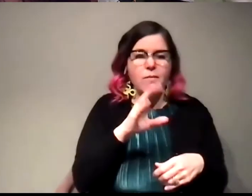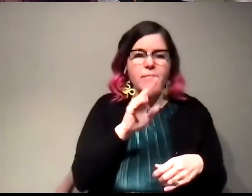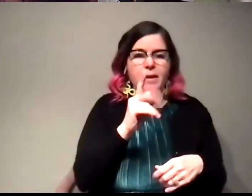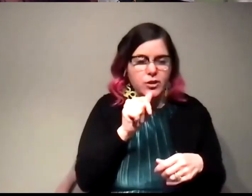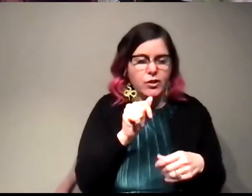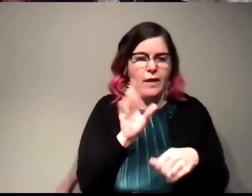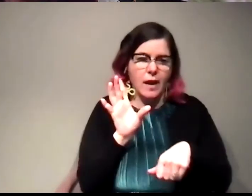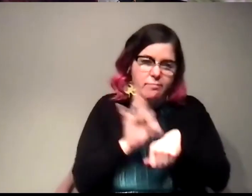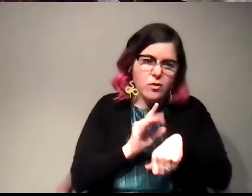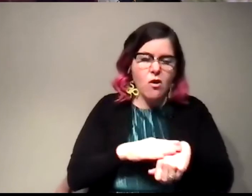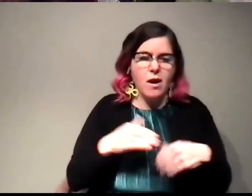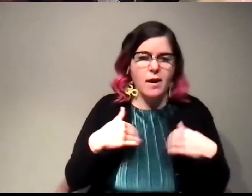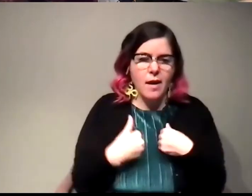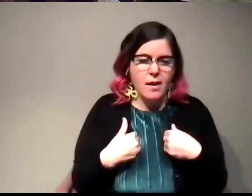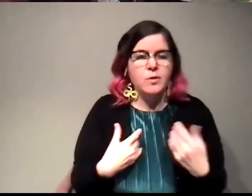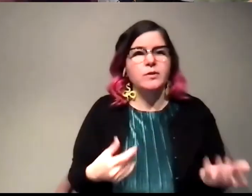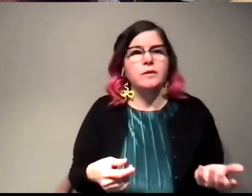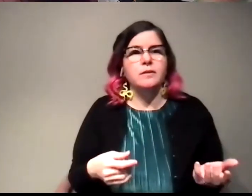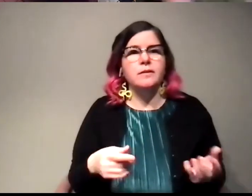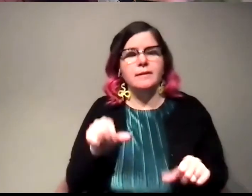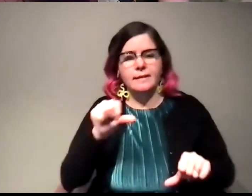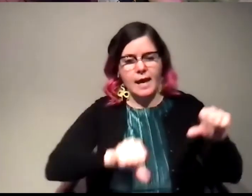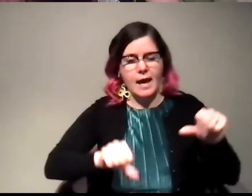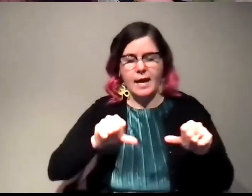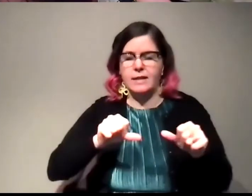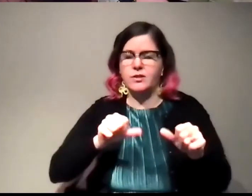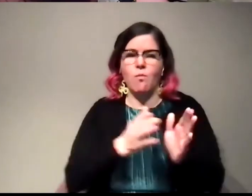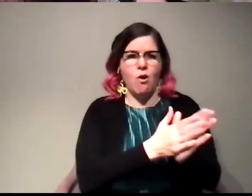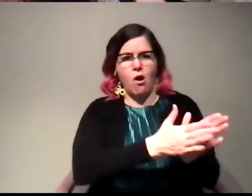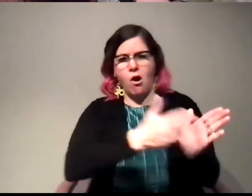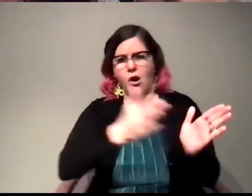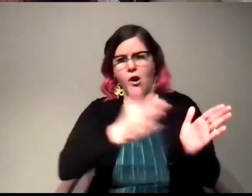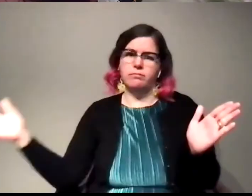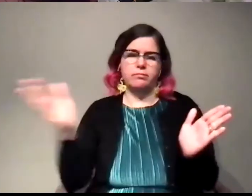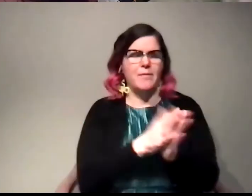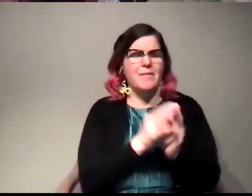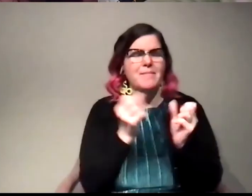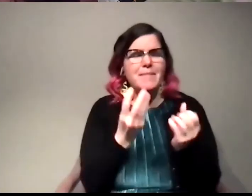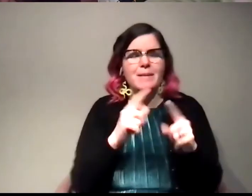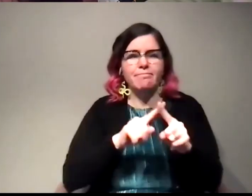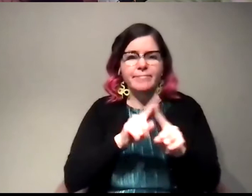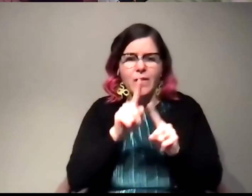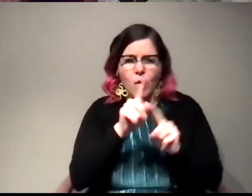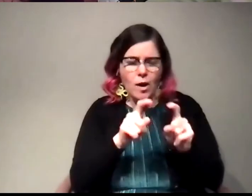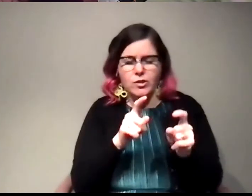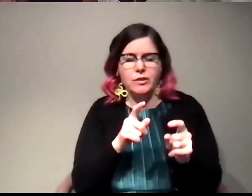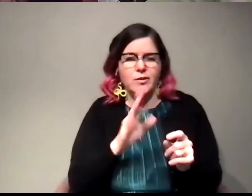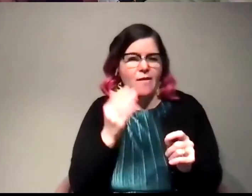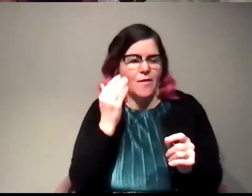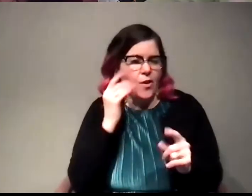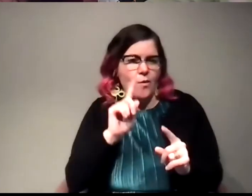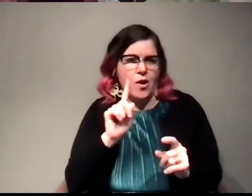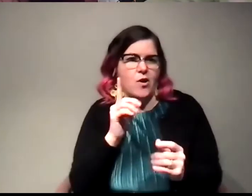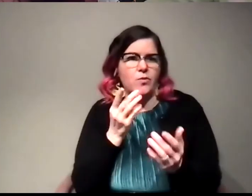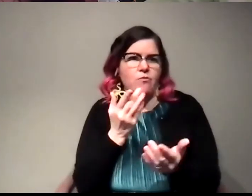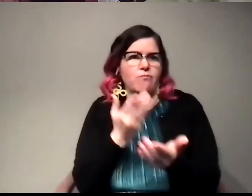And you never know, like science is so broad and there are so many questions to ask that you never know where you're gonna end up. So I